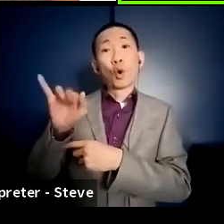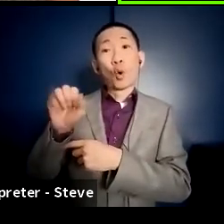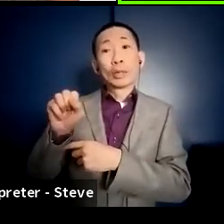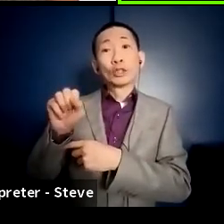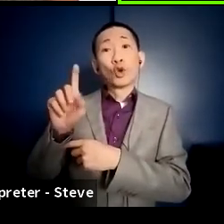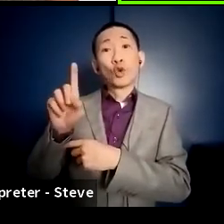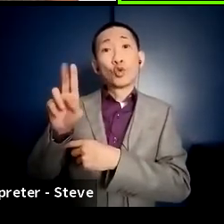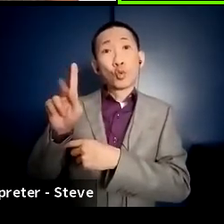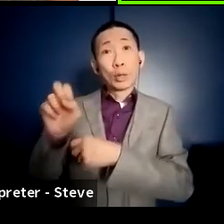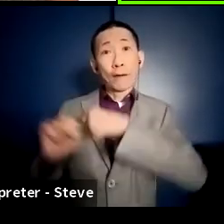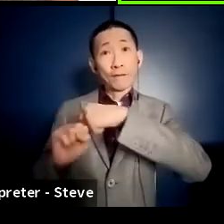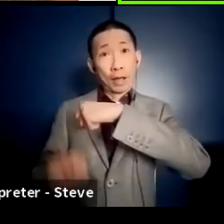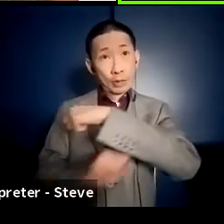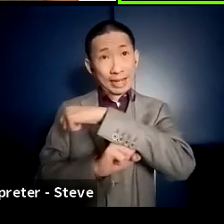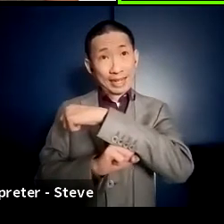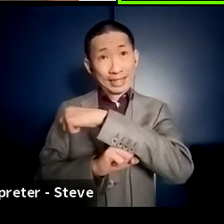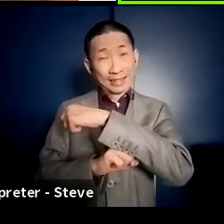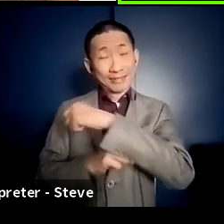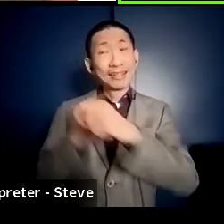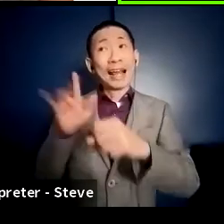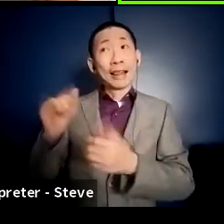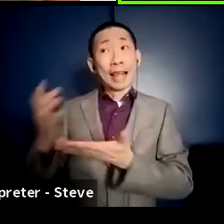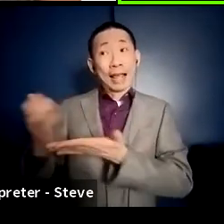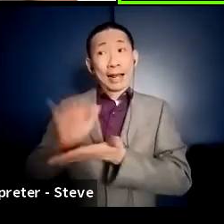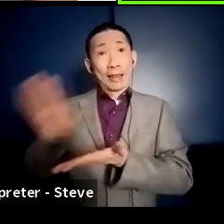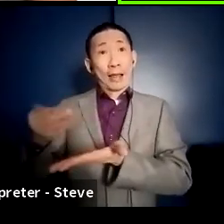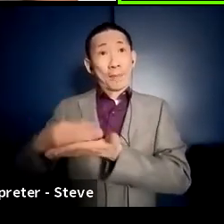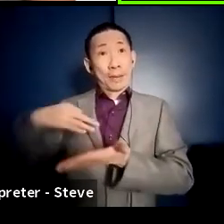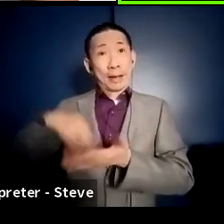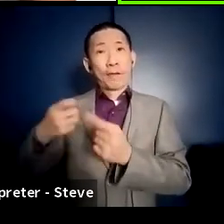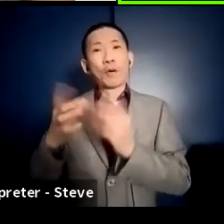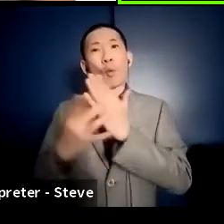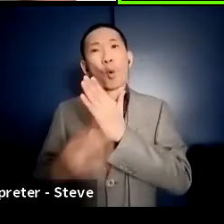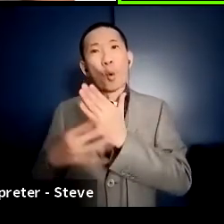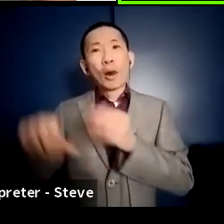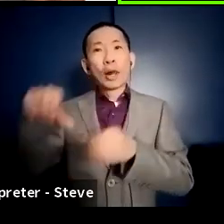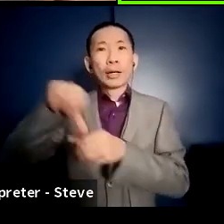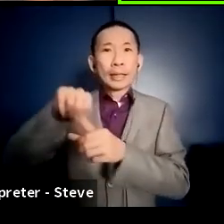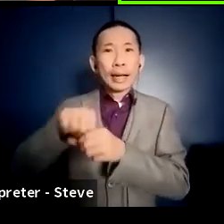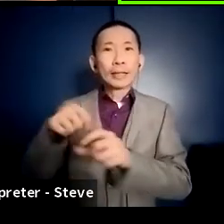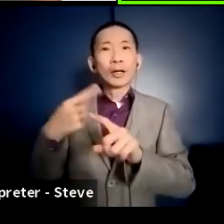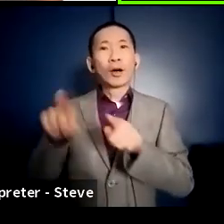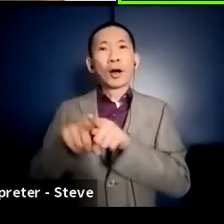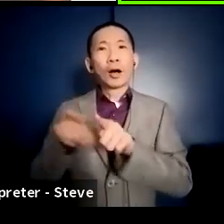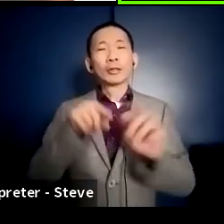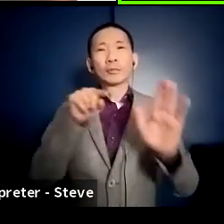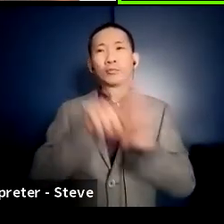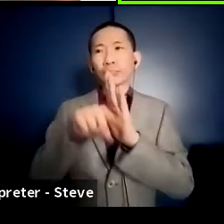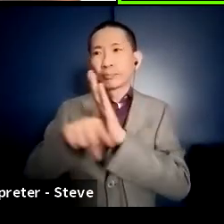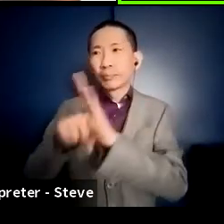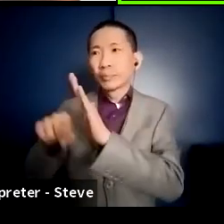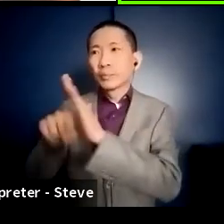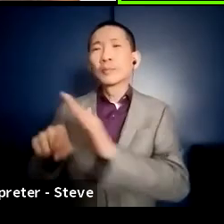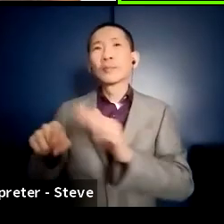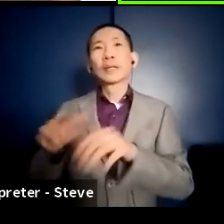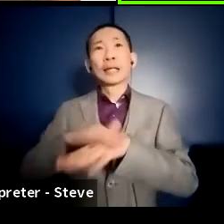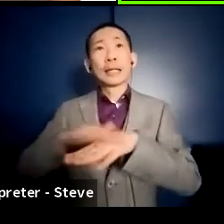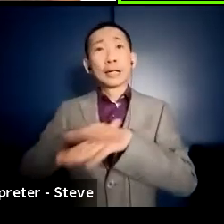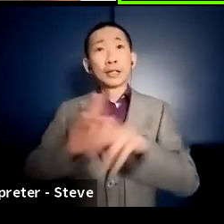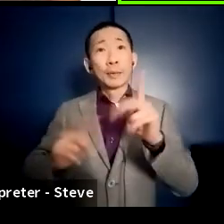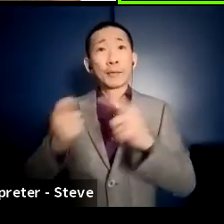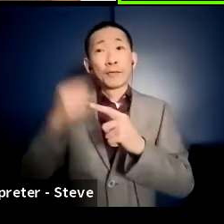example, who made their money from oil and gas, as well as genocide and displacement of the indigenous people of Hawaii, then